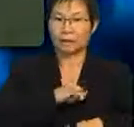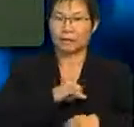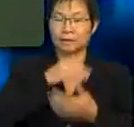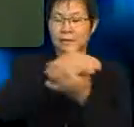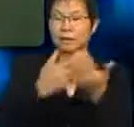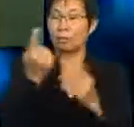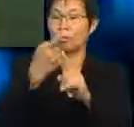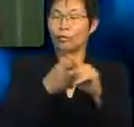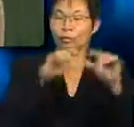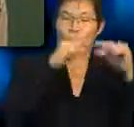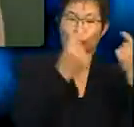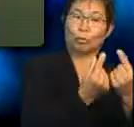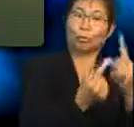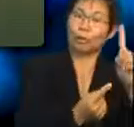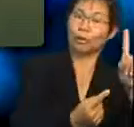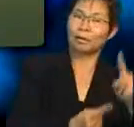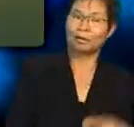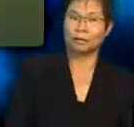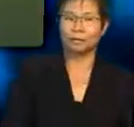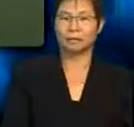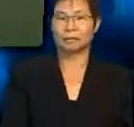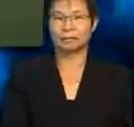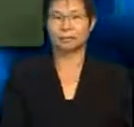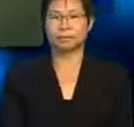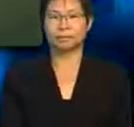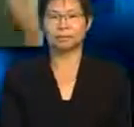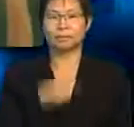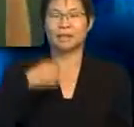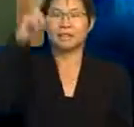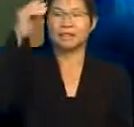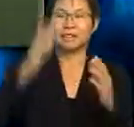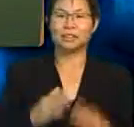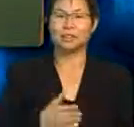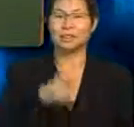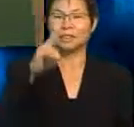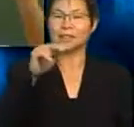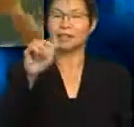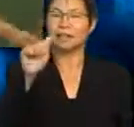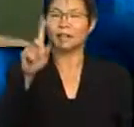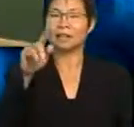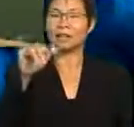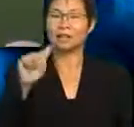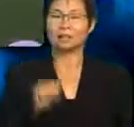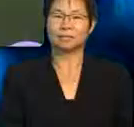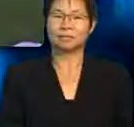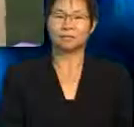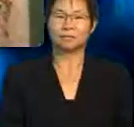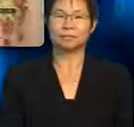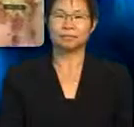Okay, may I have someone from group 1? I want to try, teacher. Nadia?